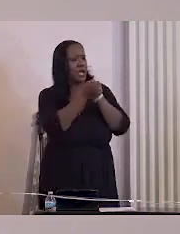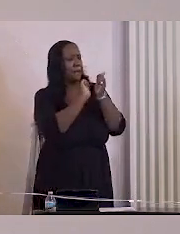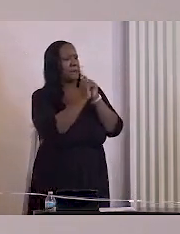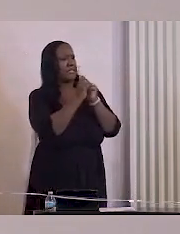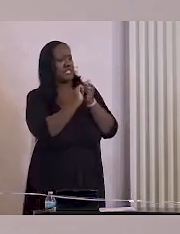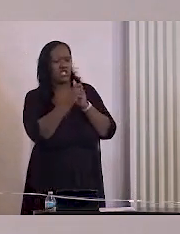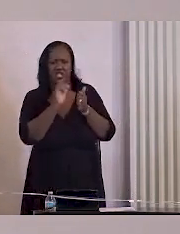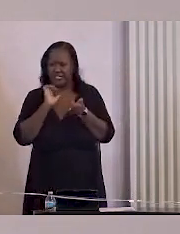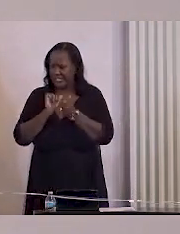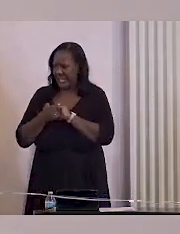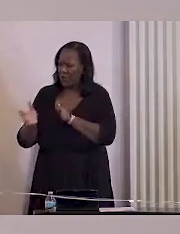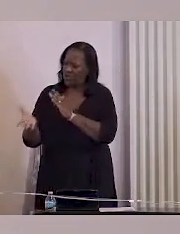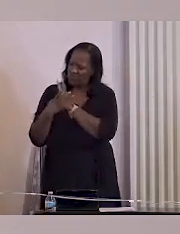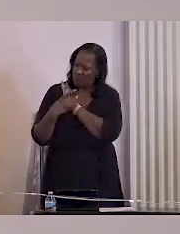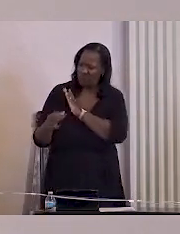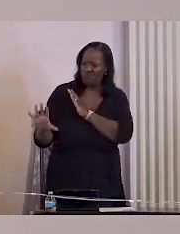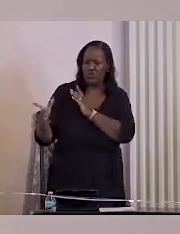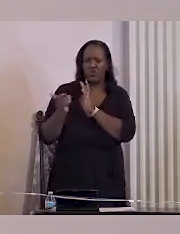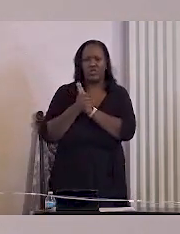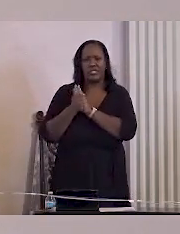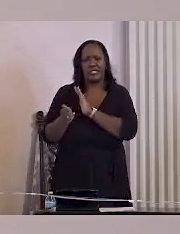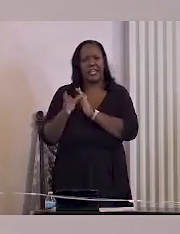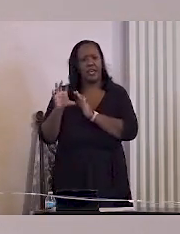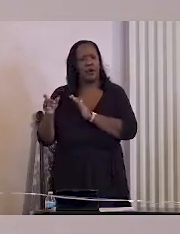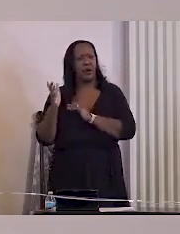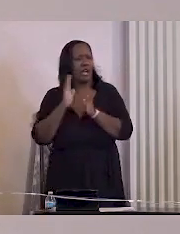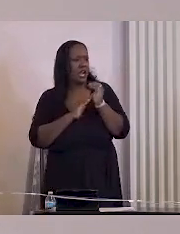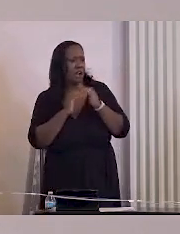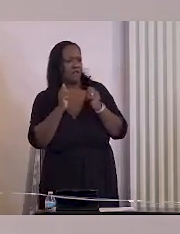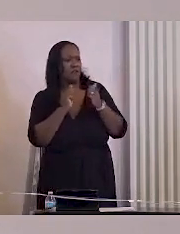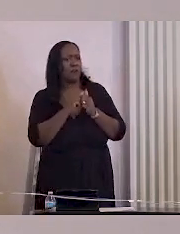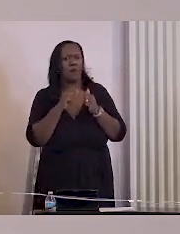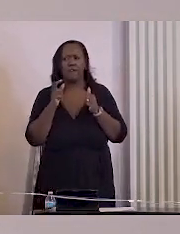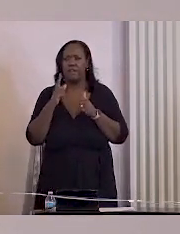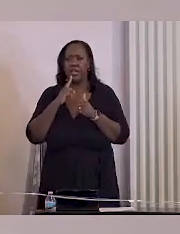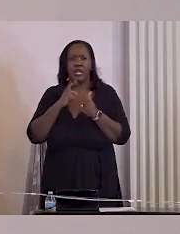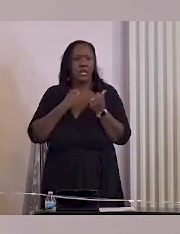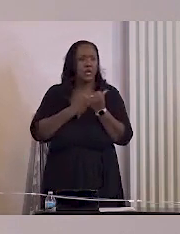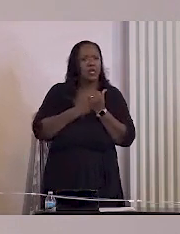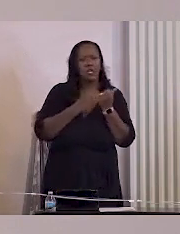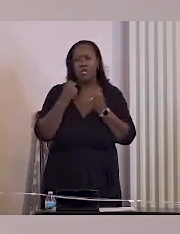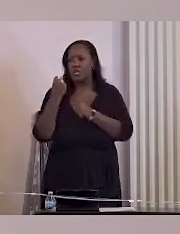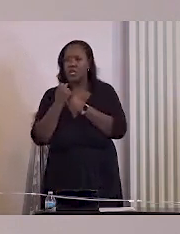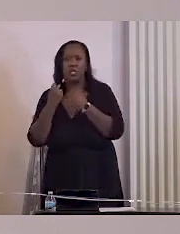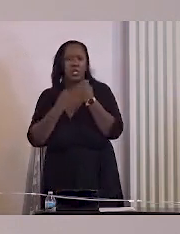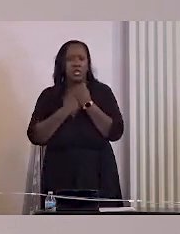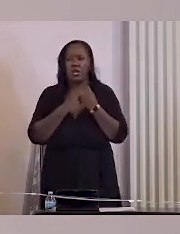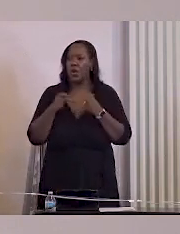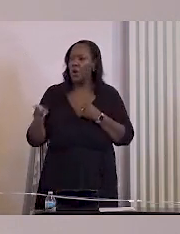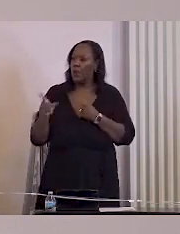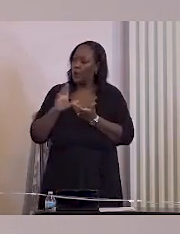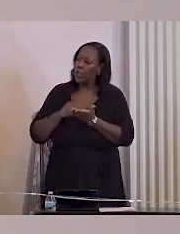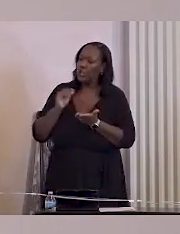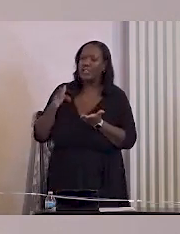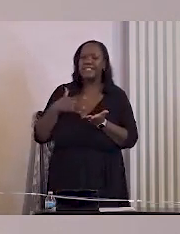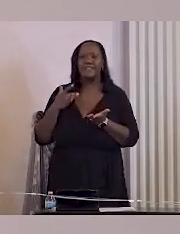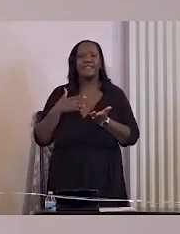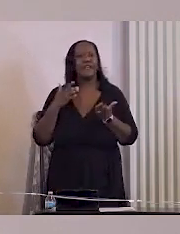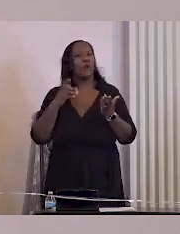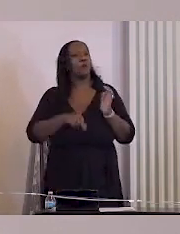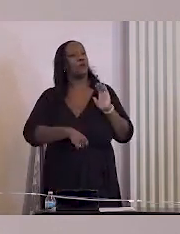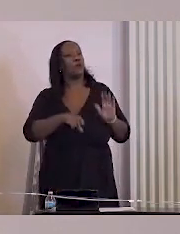way we hone our skill and comfort with the opposite of mutual reliance. We learn to feel proud